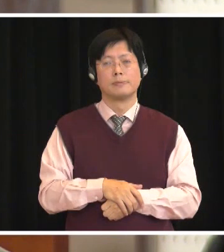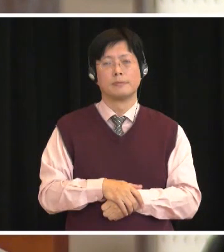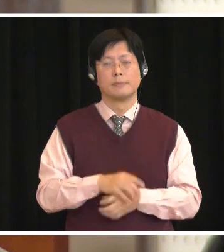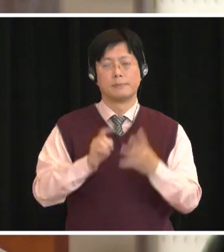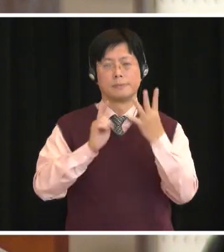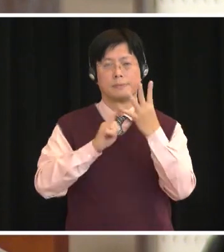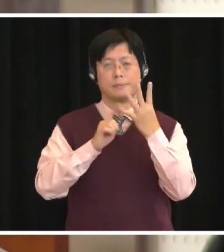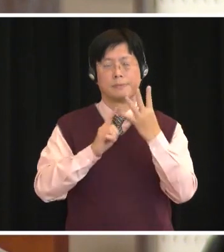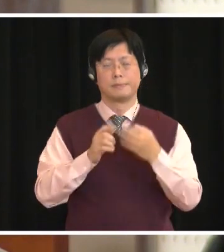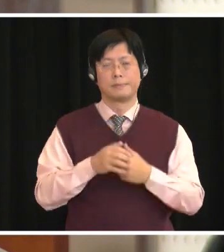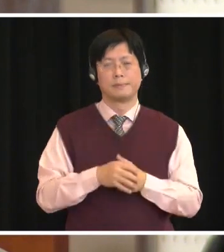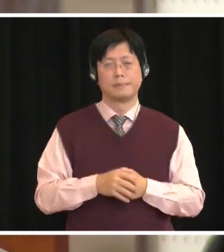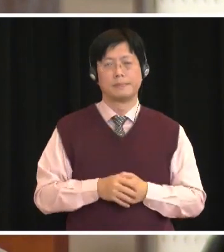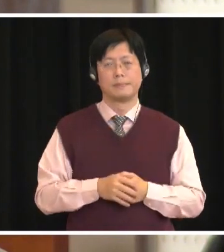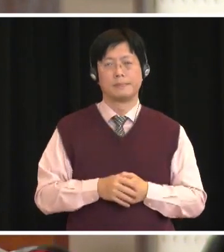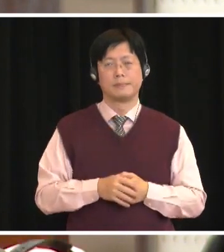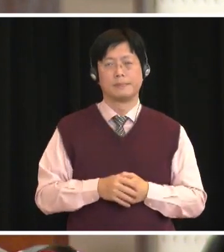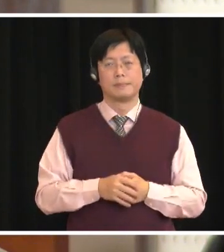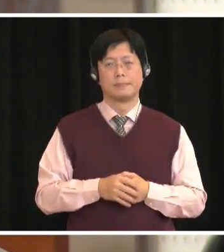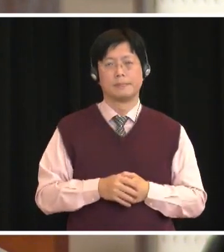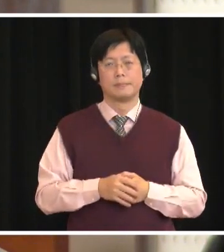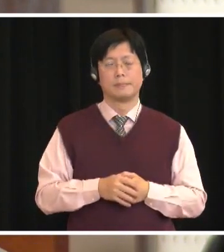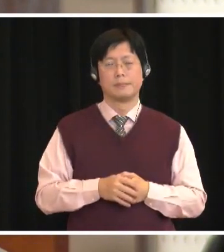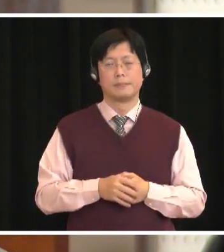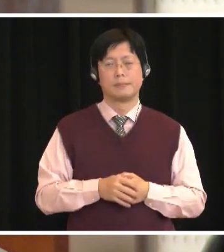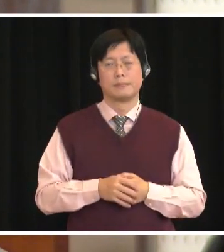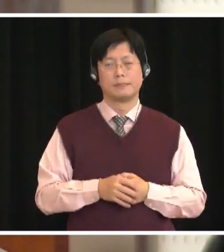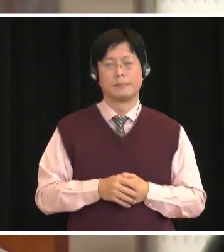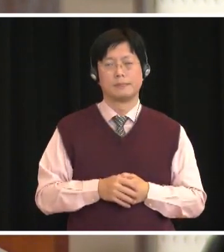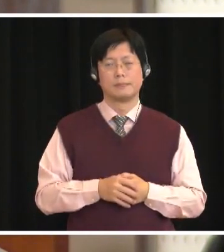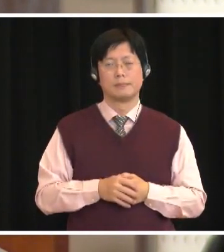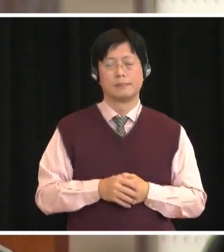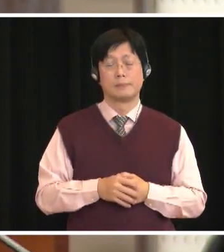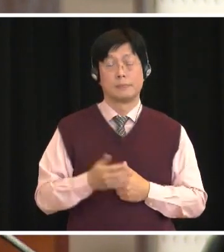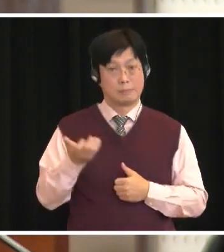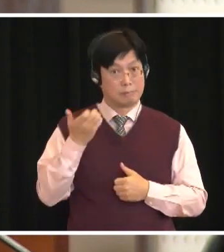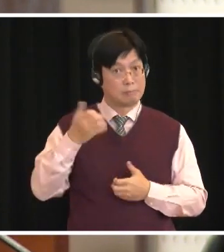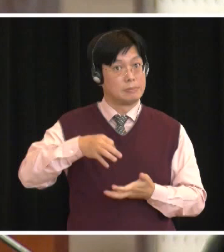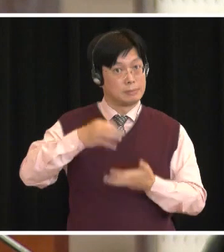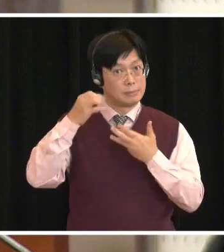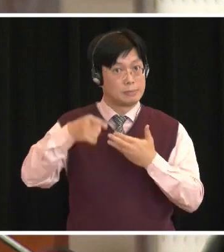child at the precinct.